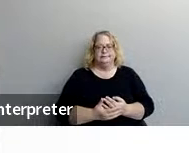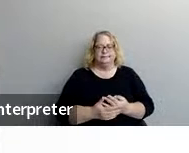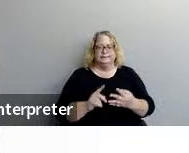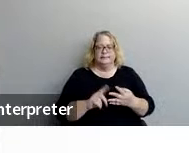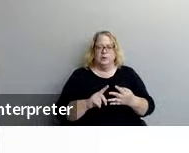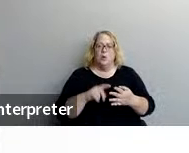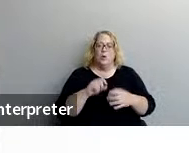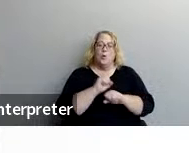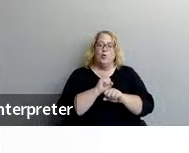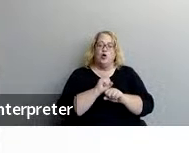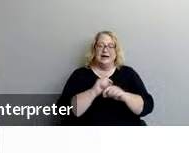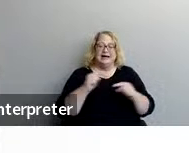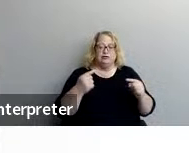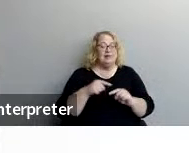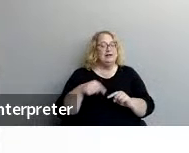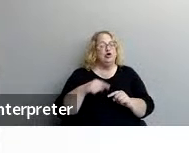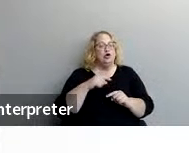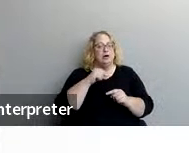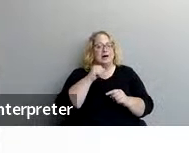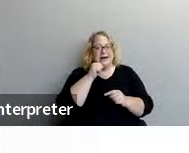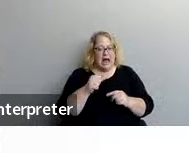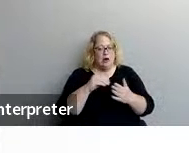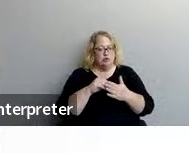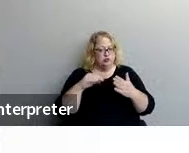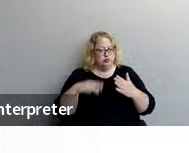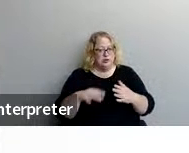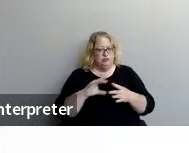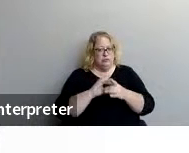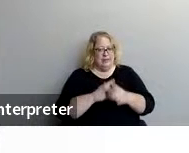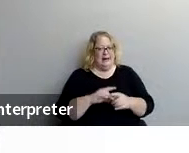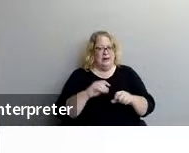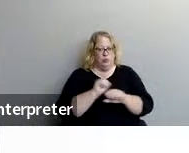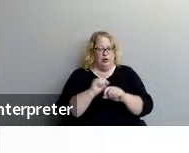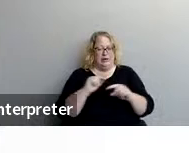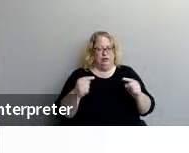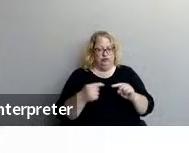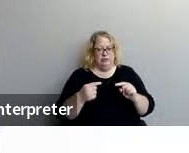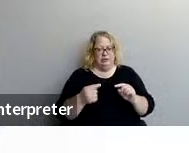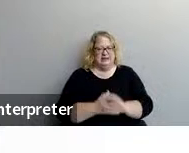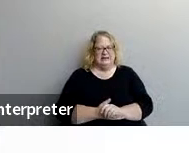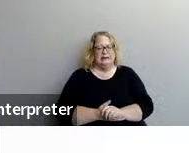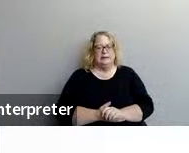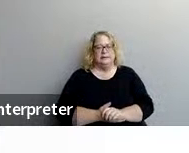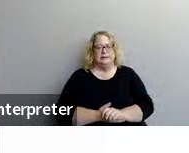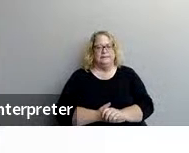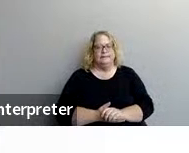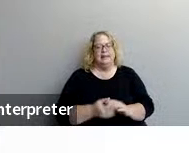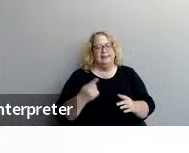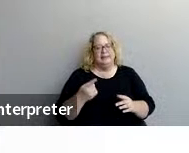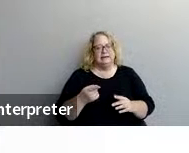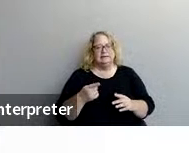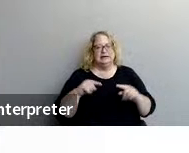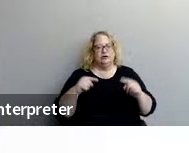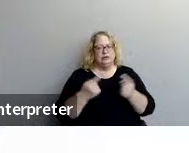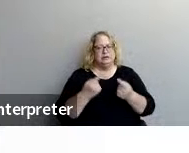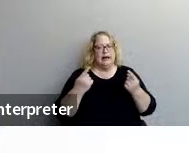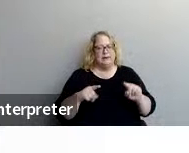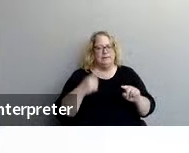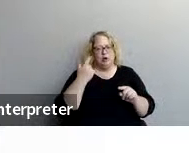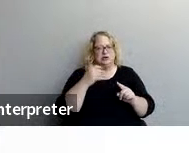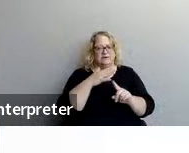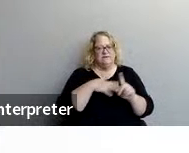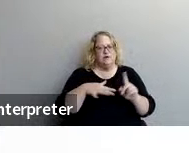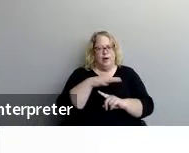are non-student related work injuries, or you could refer to them as injuries that would likely be due to environmental conditions in the